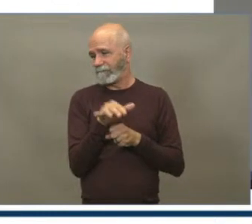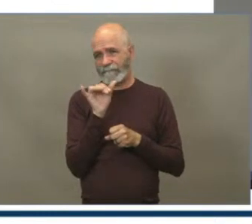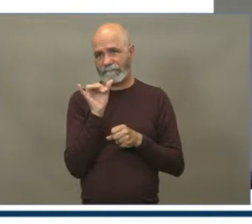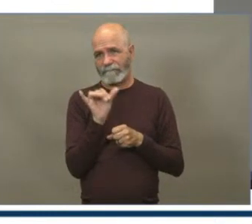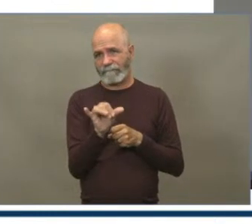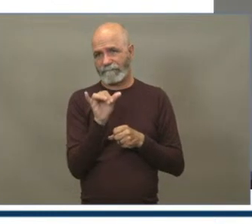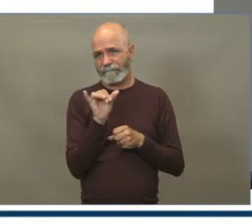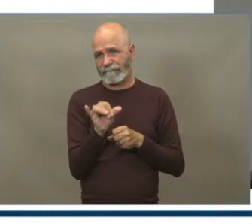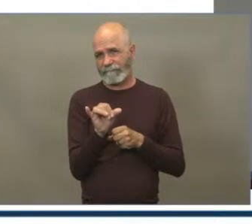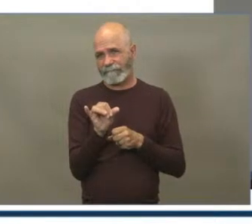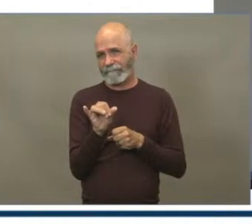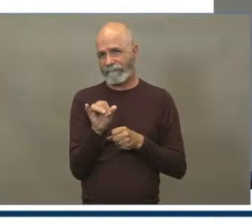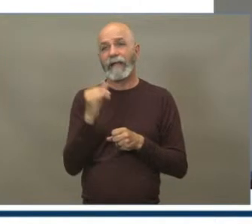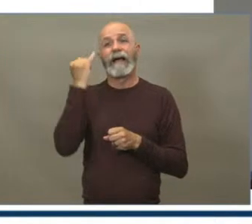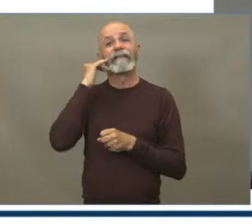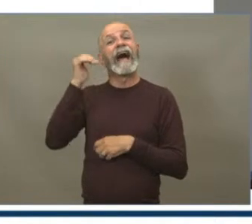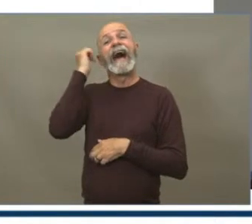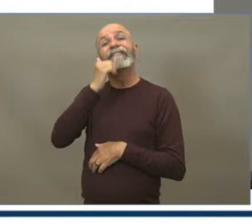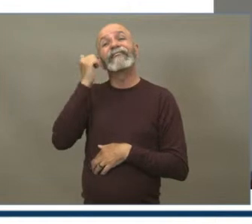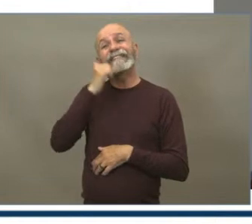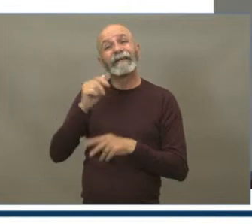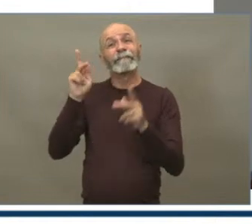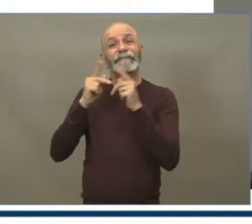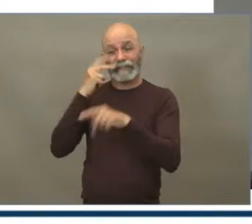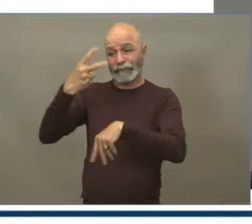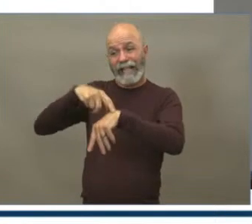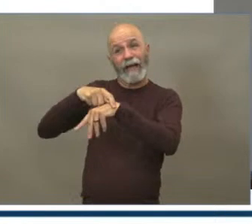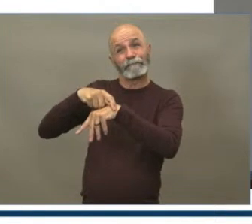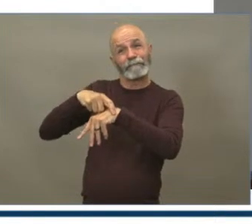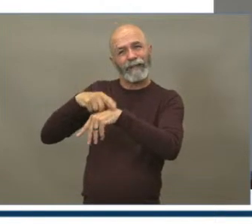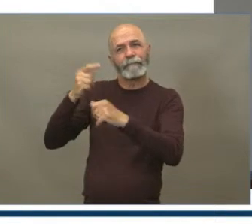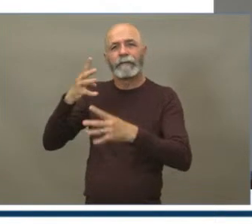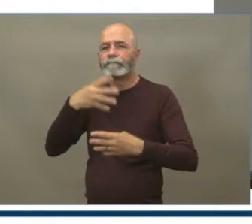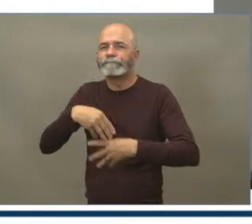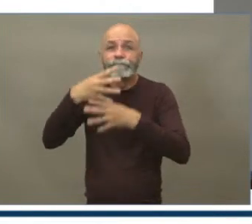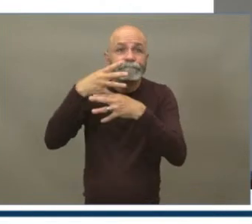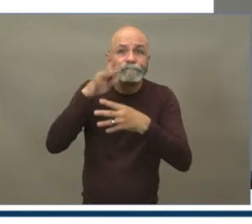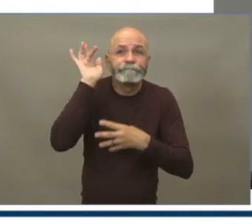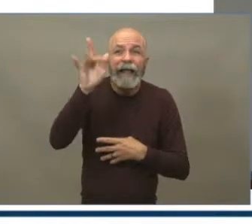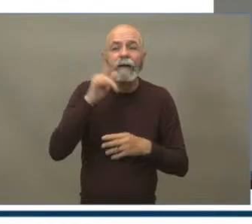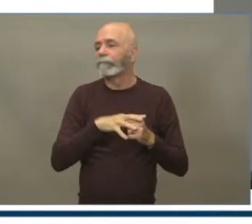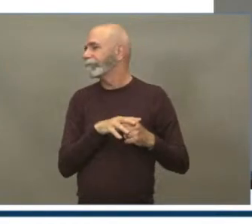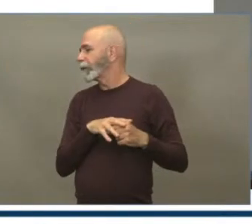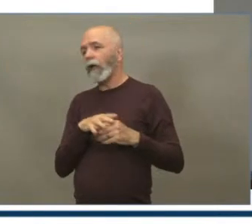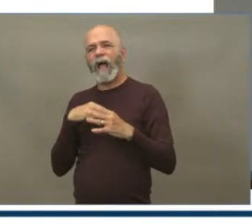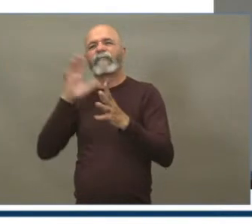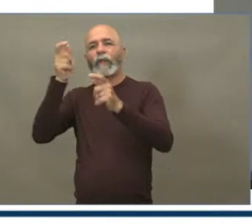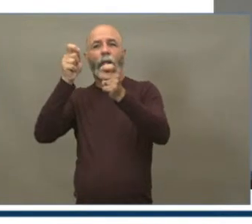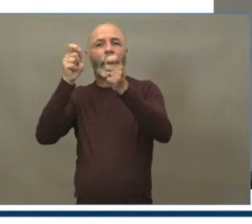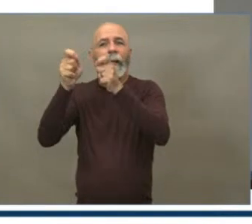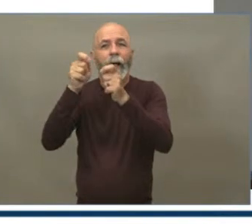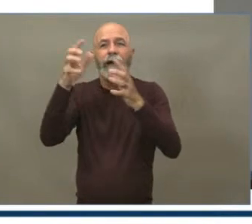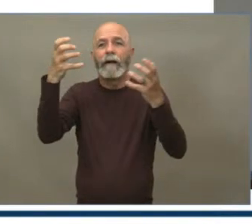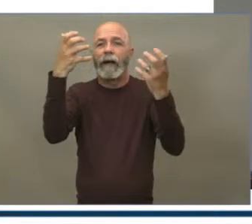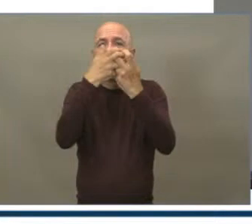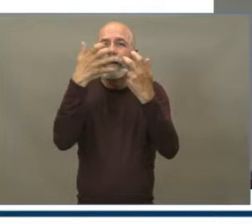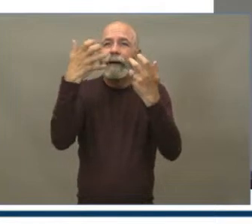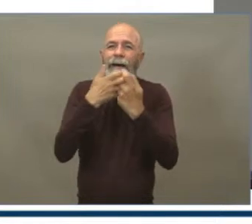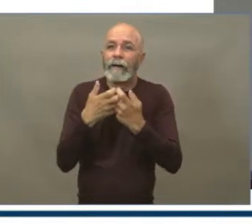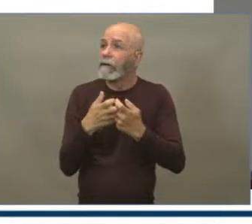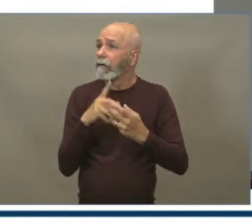at where we're at in terms of our appointments, and we're adjusting things. And so Friday, we opened up to the 45